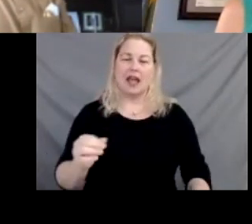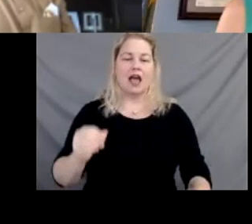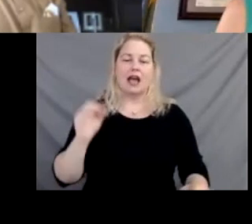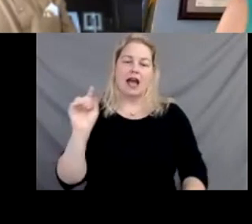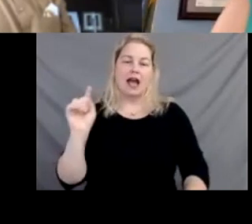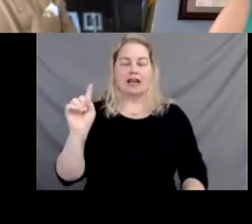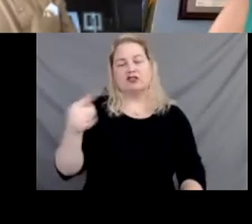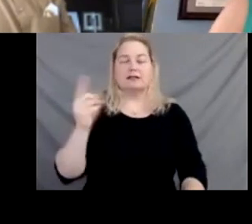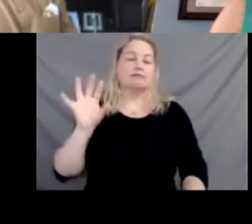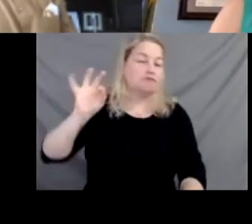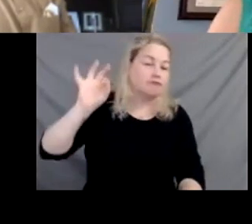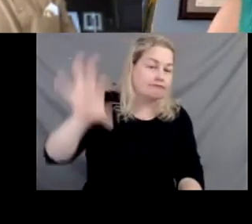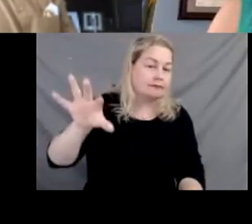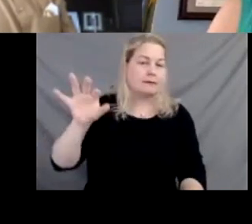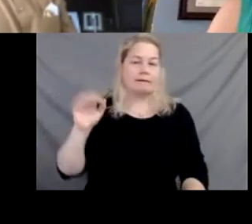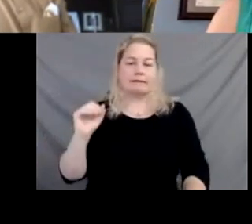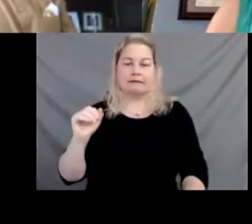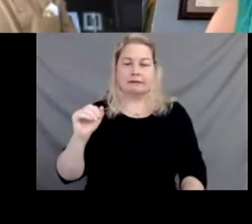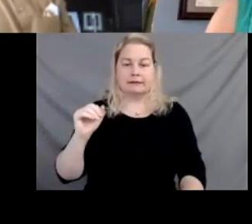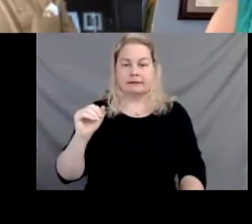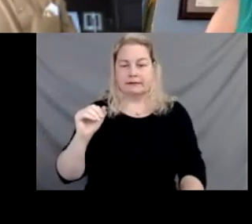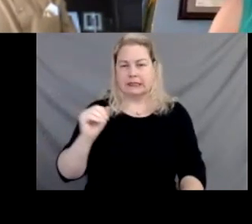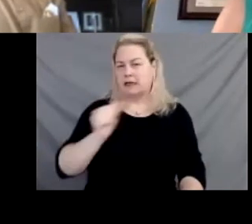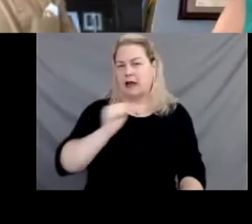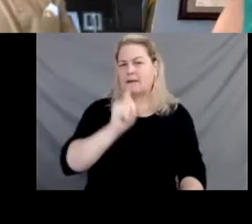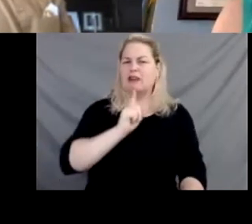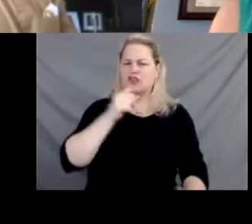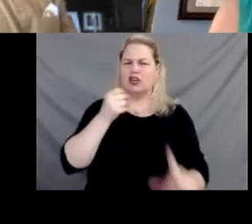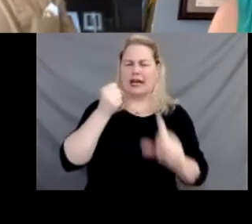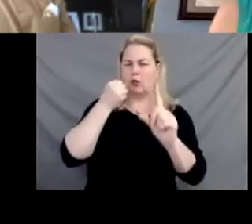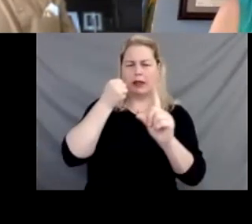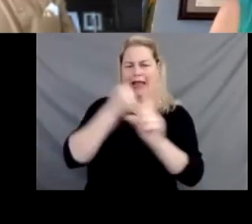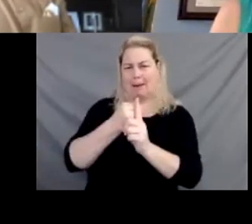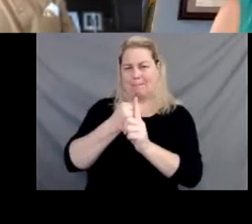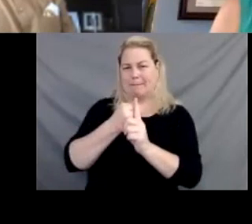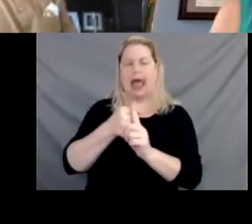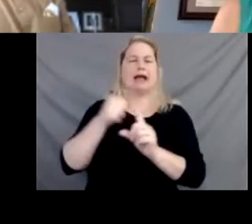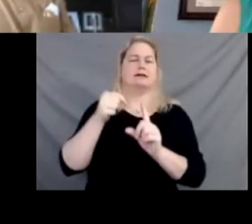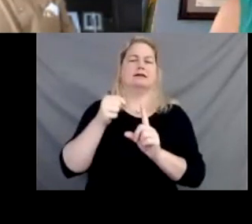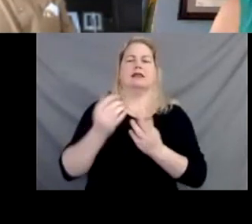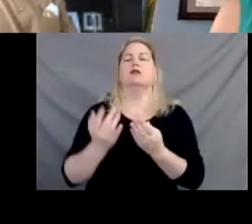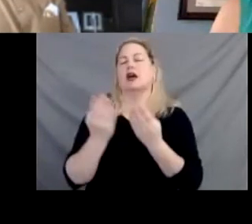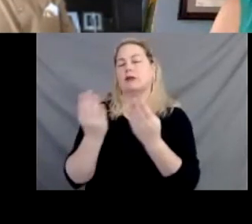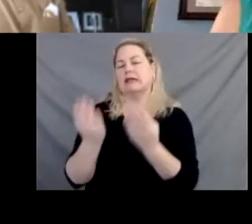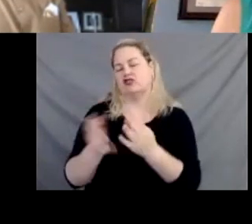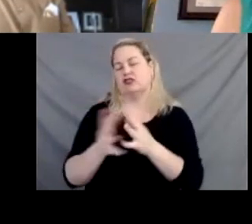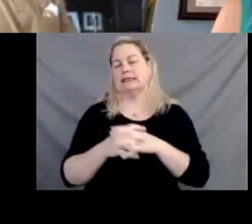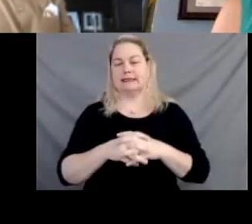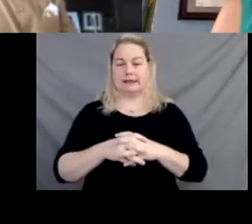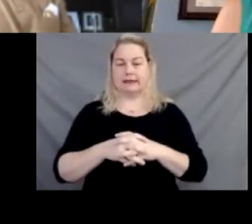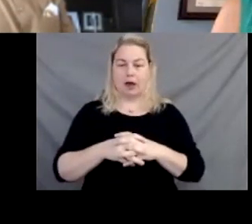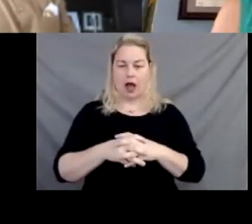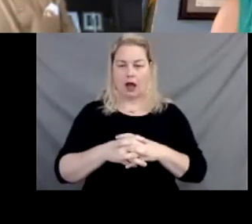for the group. I don't know that it impacts this set of recommendations, but would be interested